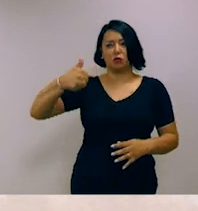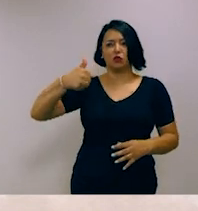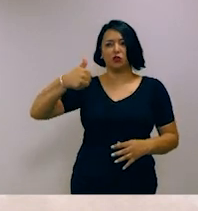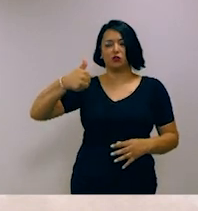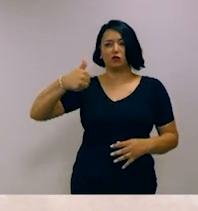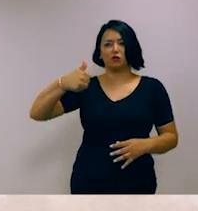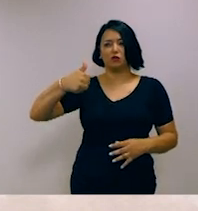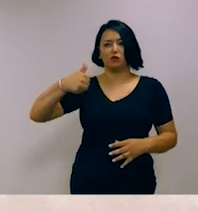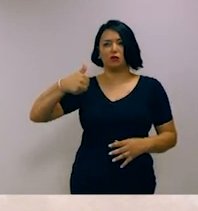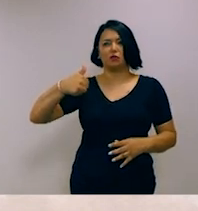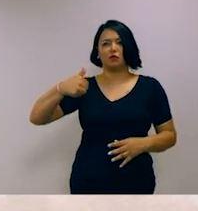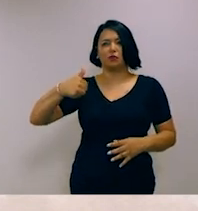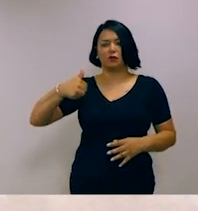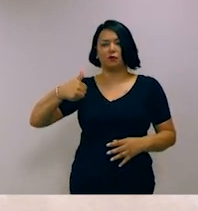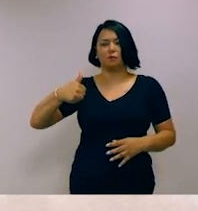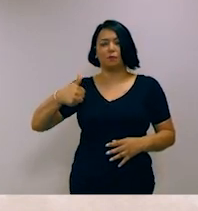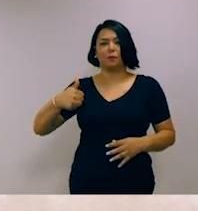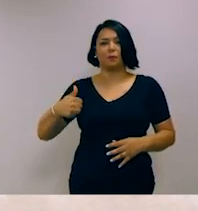a positive feeling.